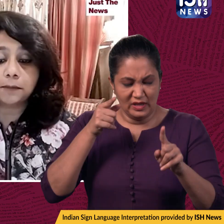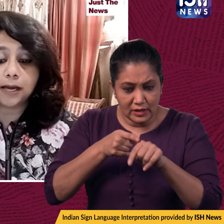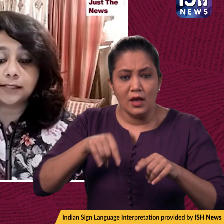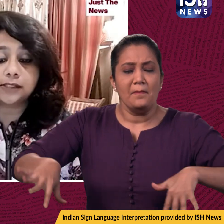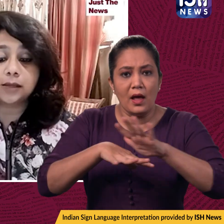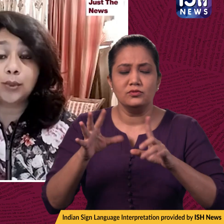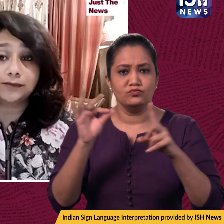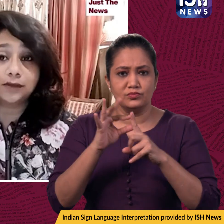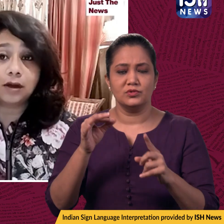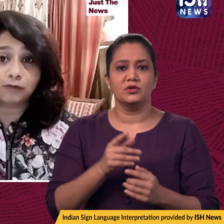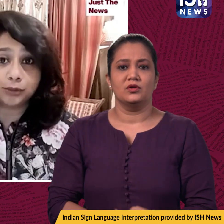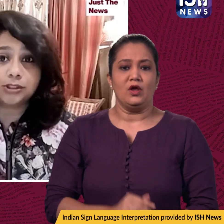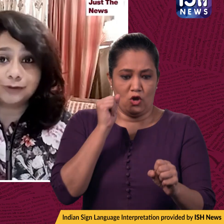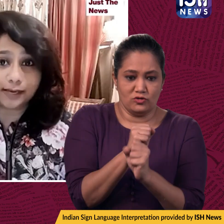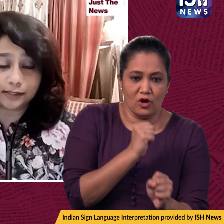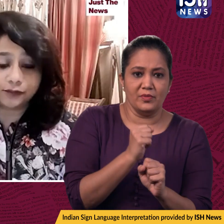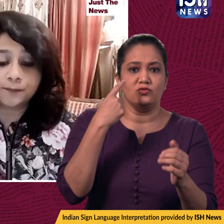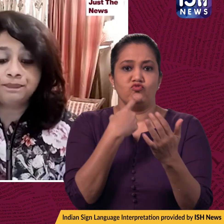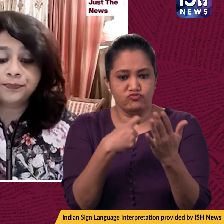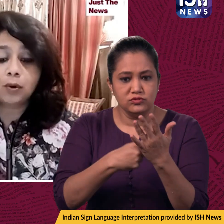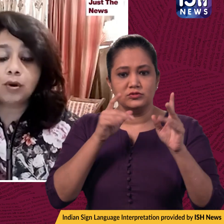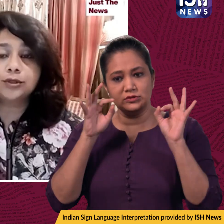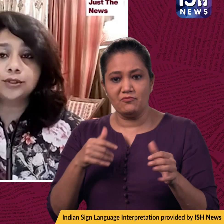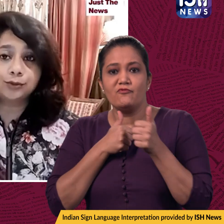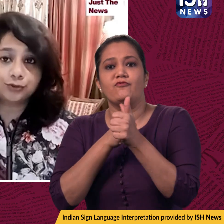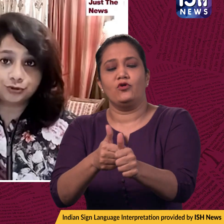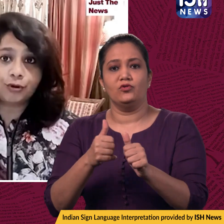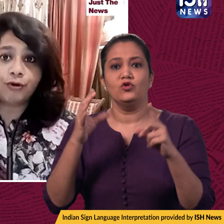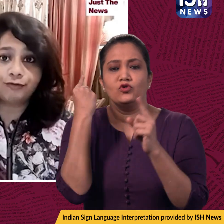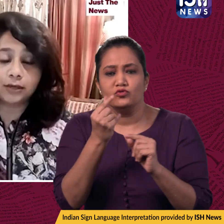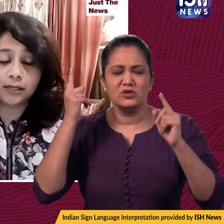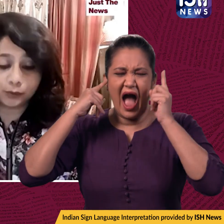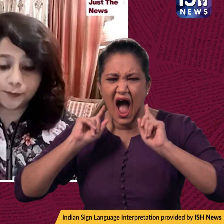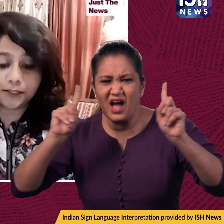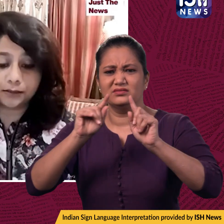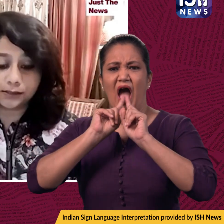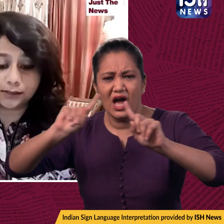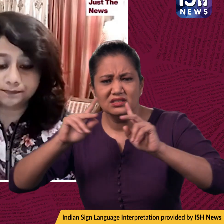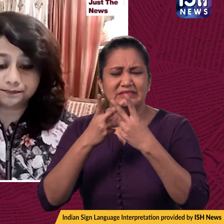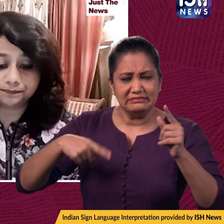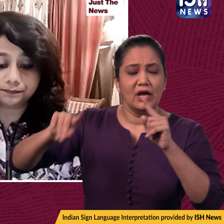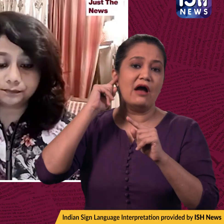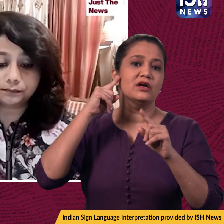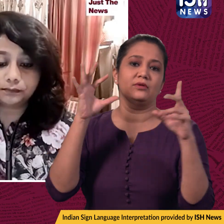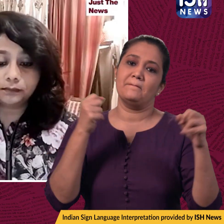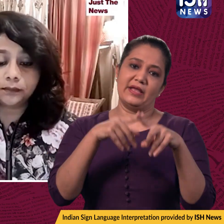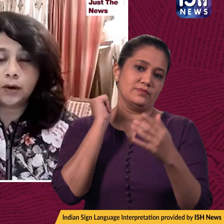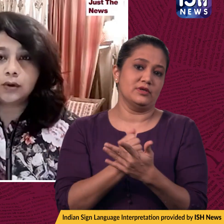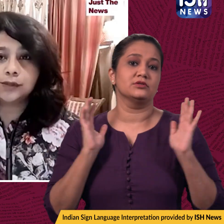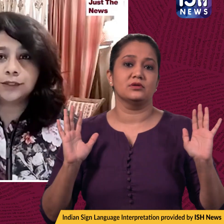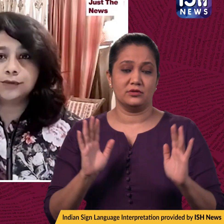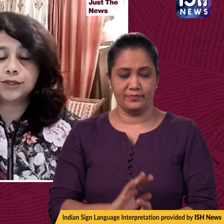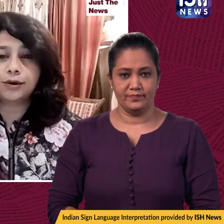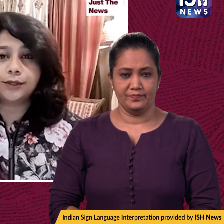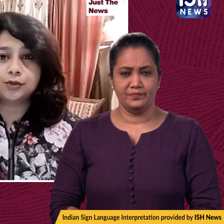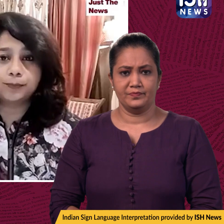ensure compliance with the government directives on the use of loudspeakers.